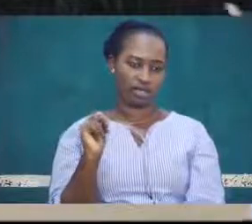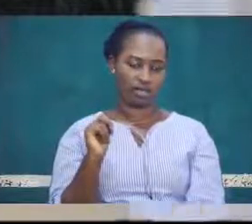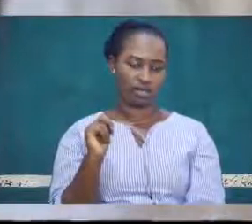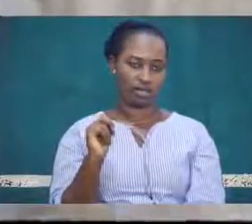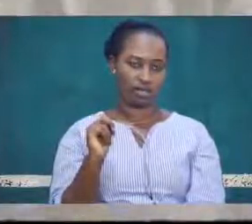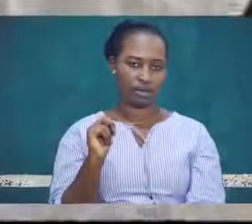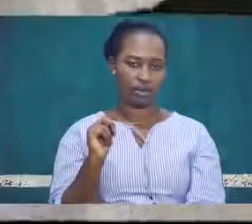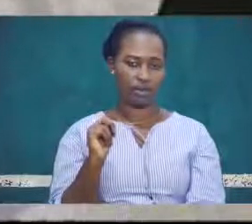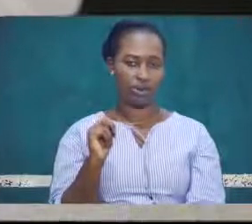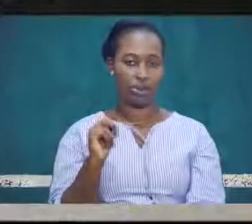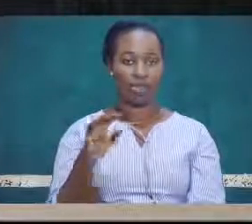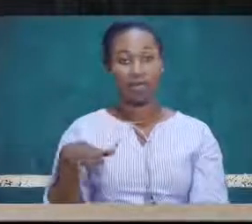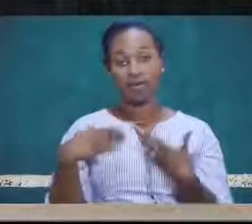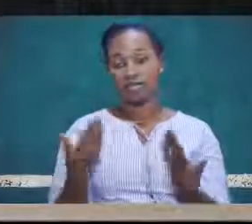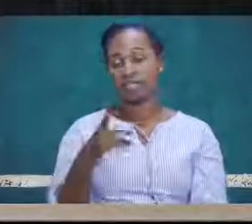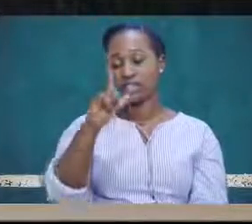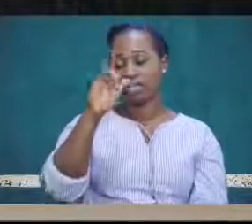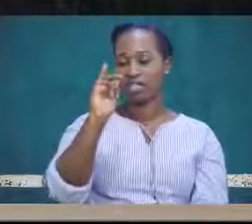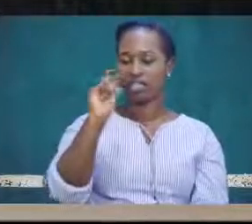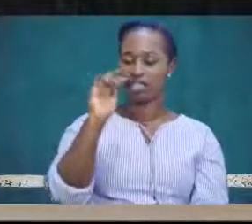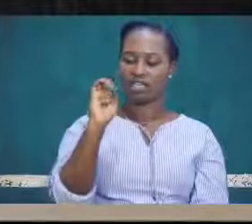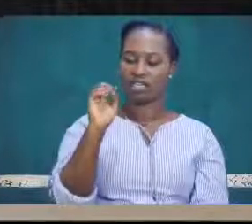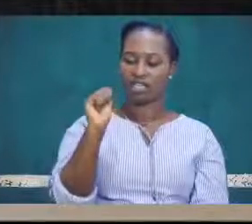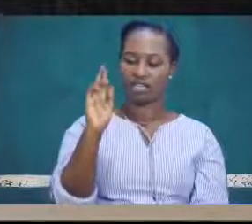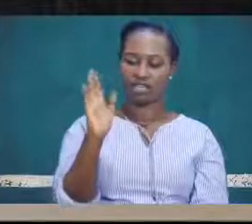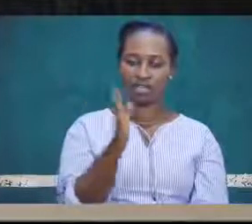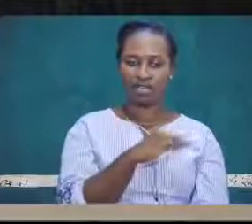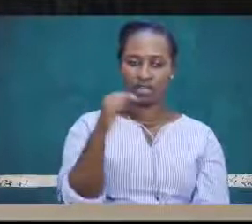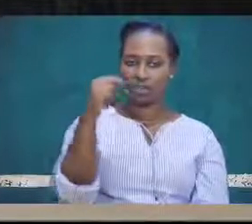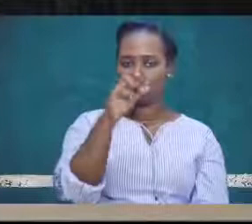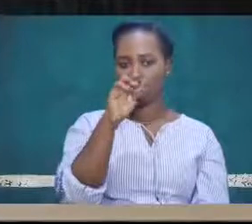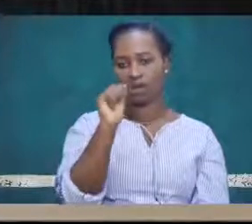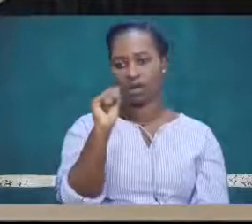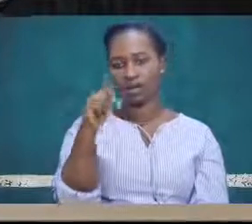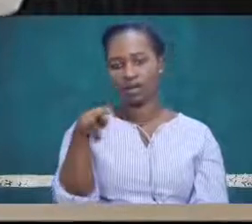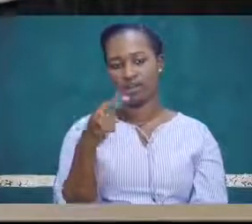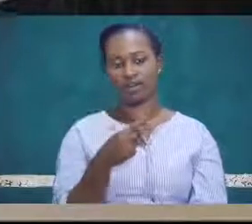equation, a linear graph rather, so a linear graph